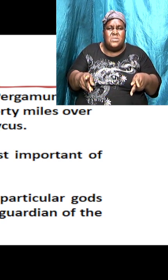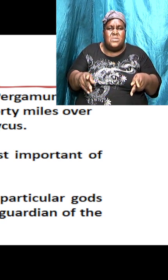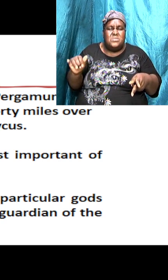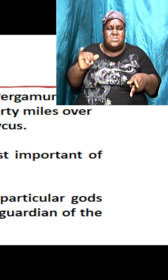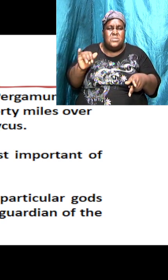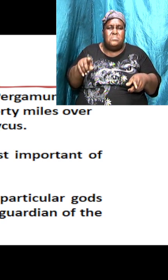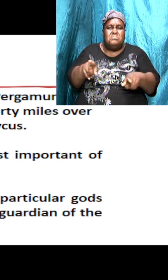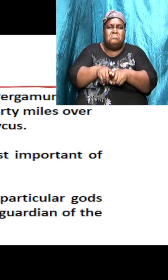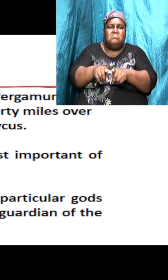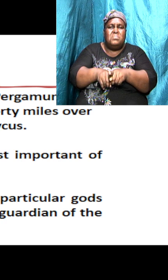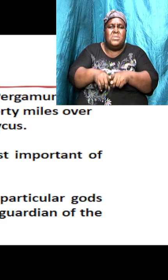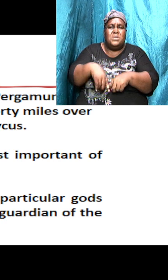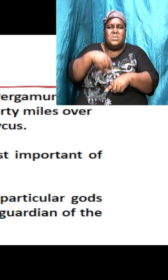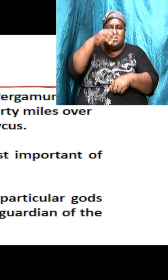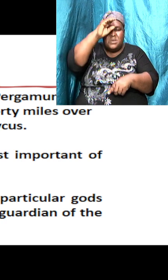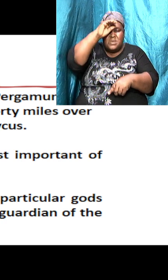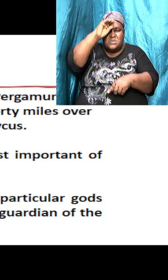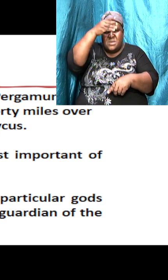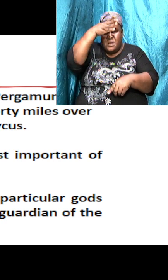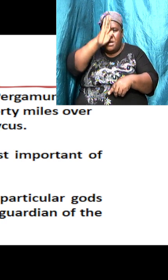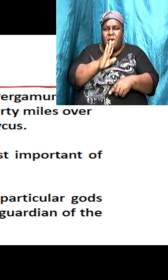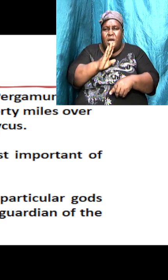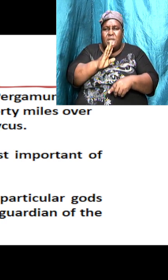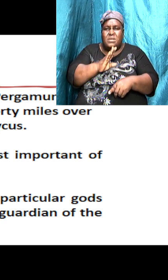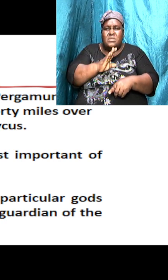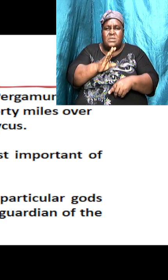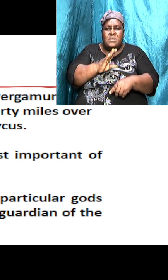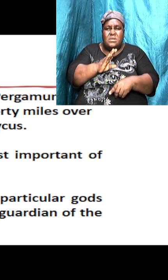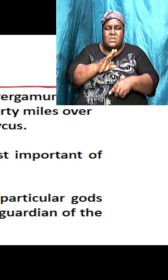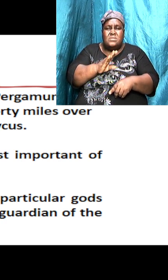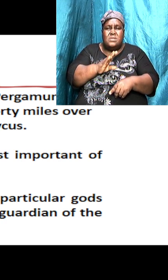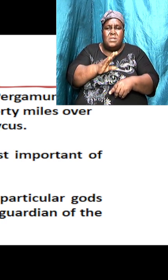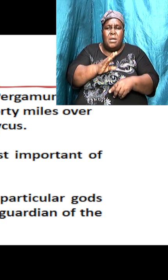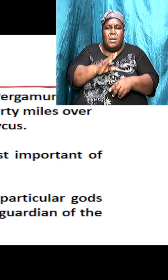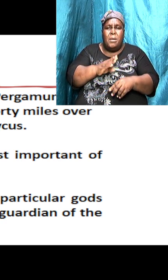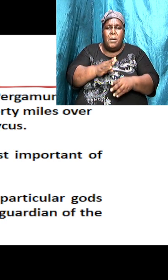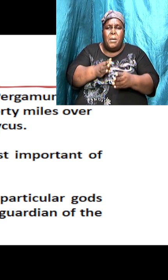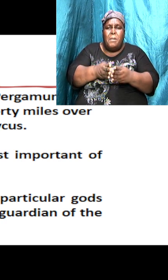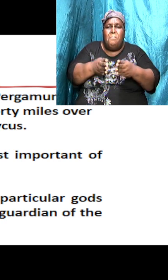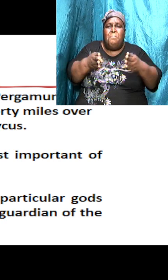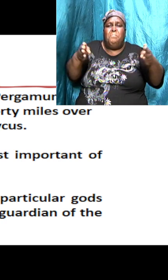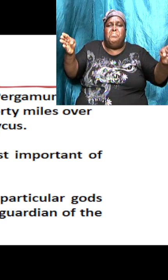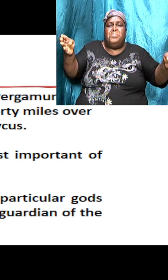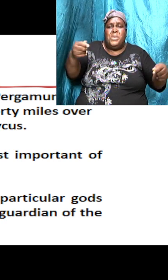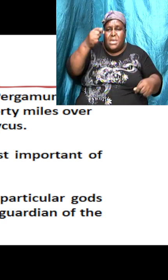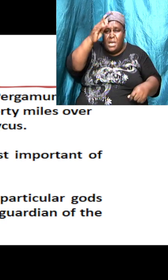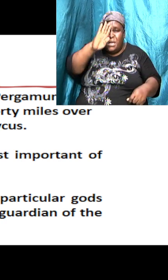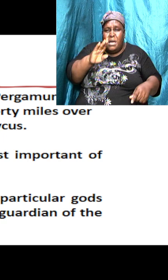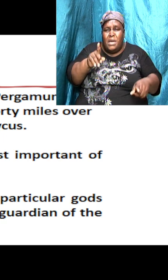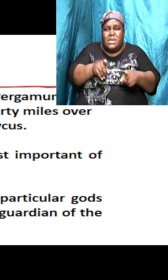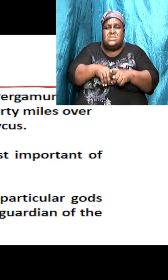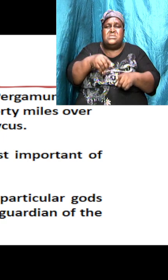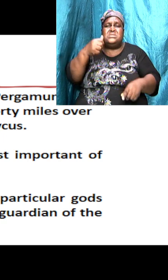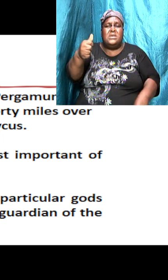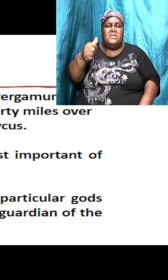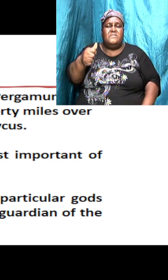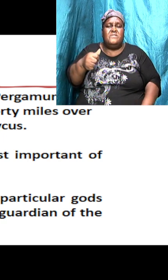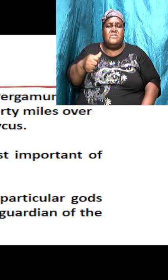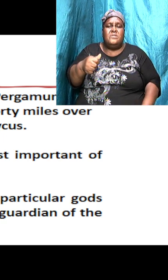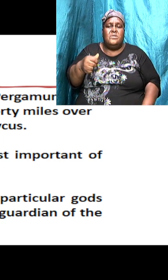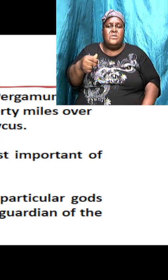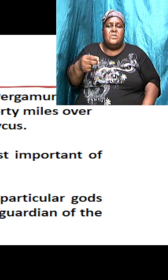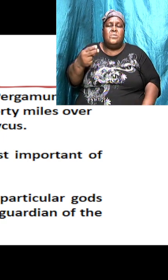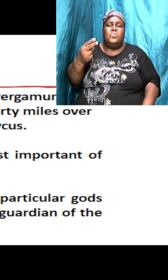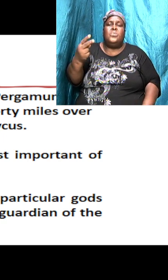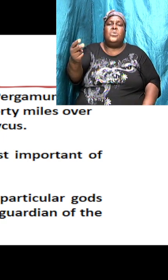of the bigger god, Zeus himself. And that was very significant, because as we go on, we are going to look back